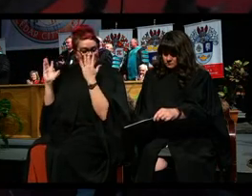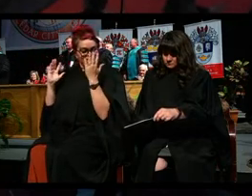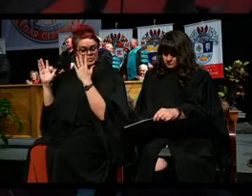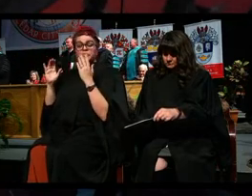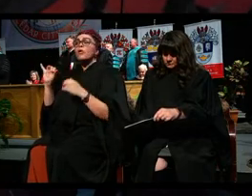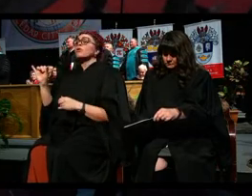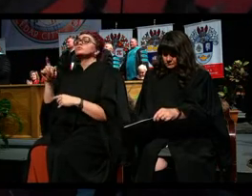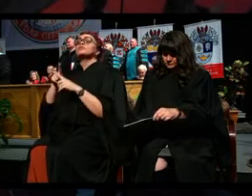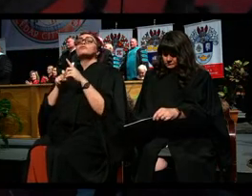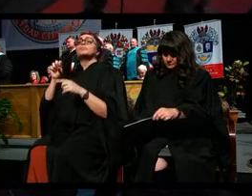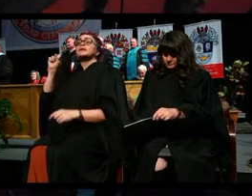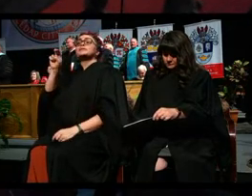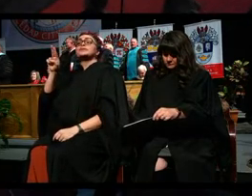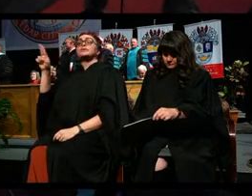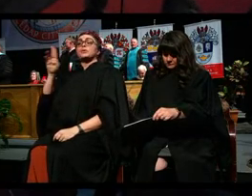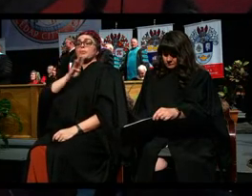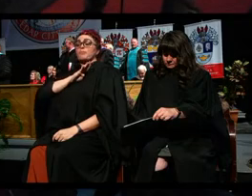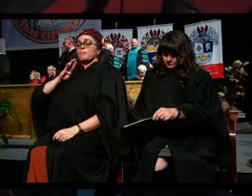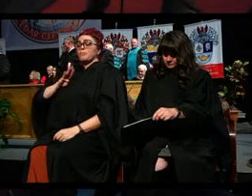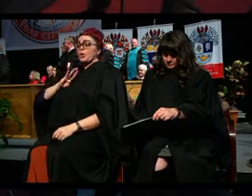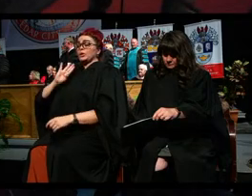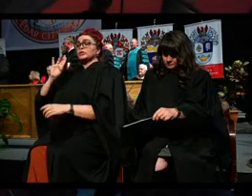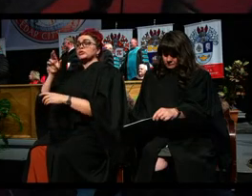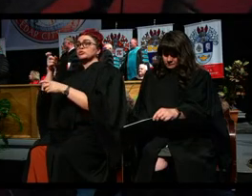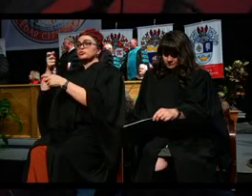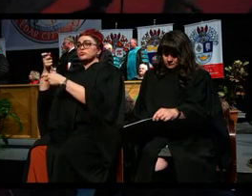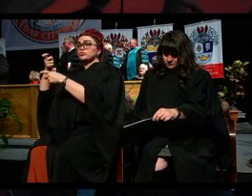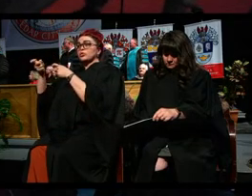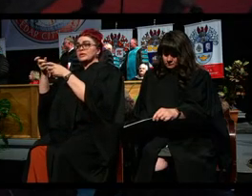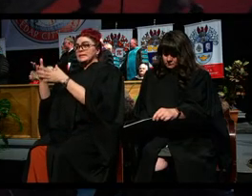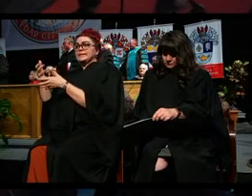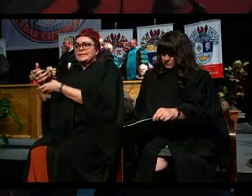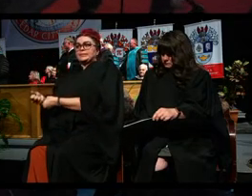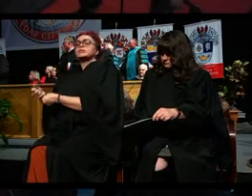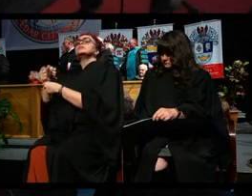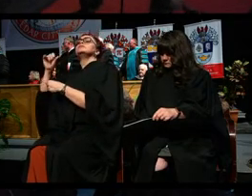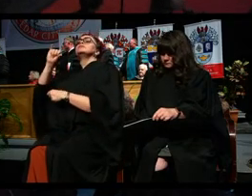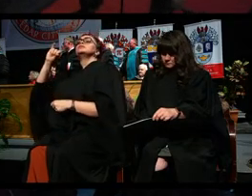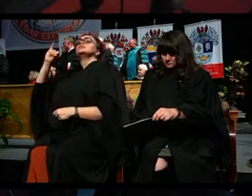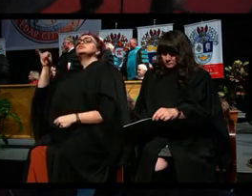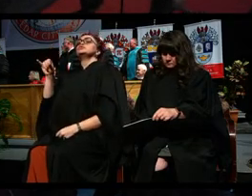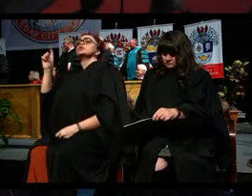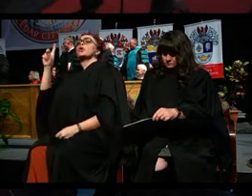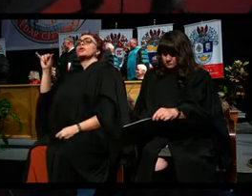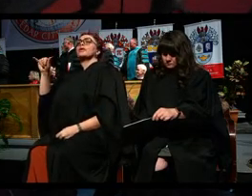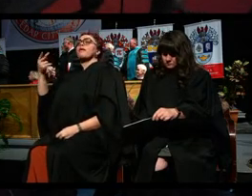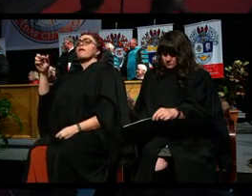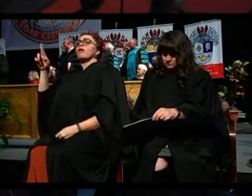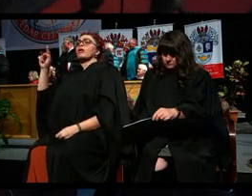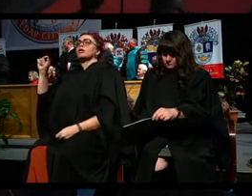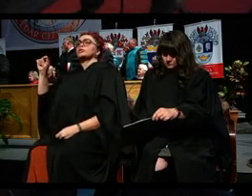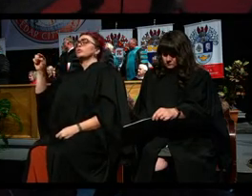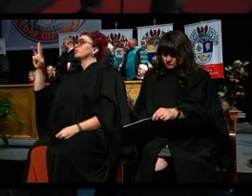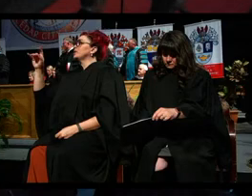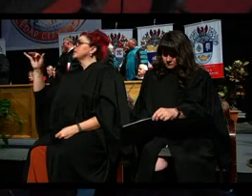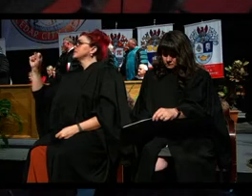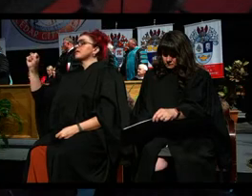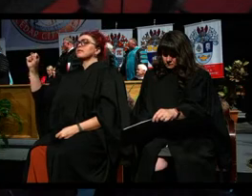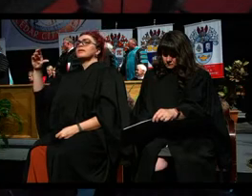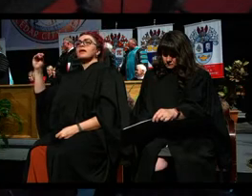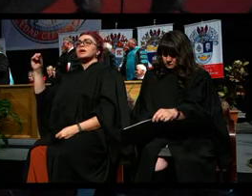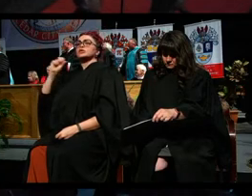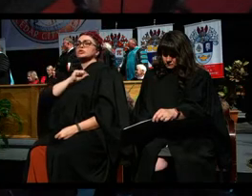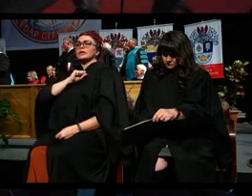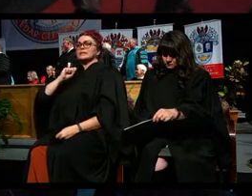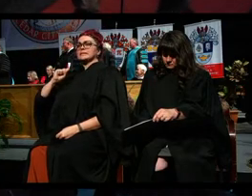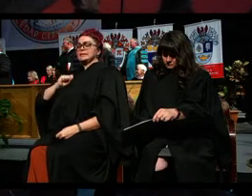From the SUU Board of Trustees, Chair Jodi Hart-Wilson, Vice Chair Eric Schmutz, and Trustees Beverly